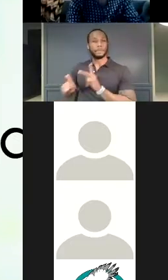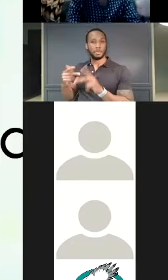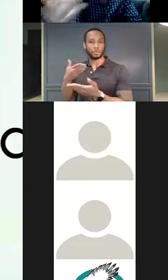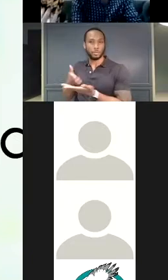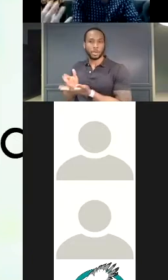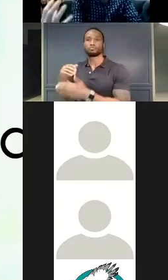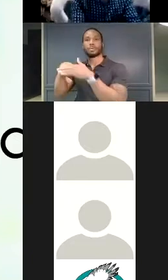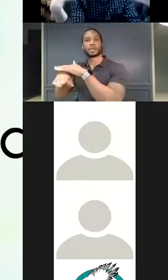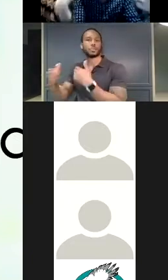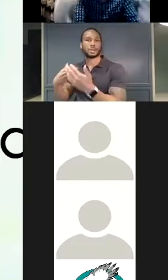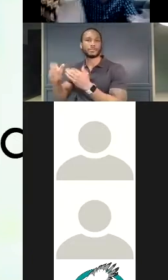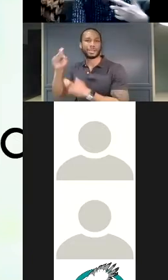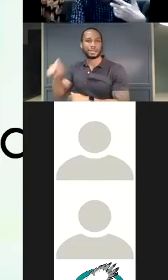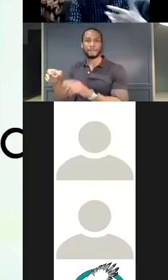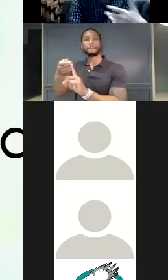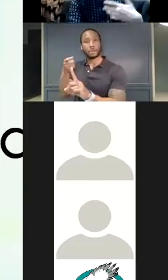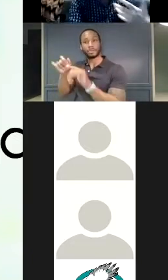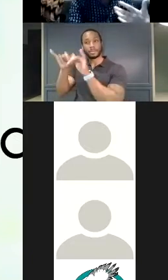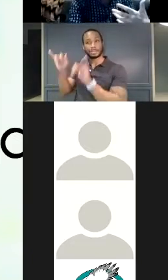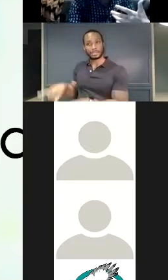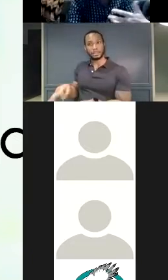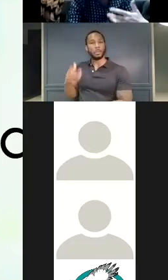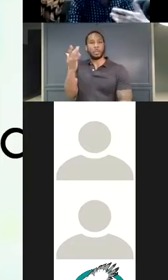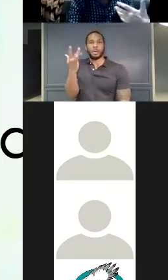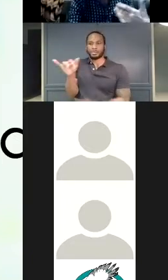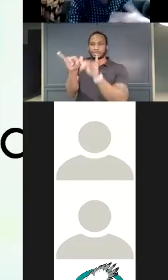need from that system because it's the one that we currently have.